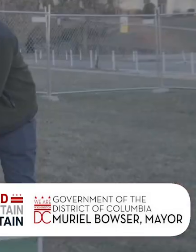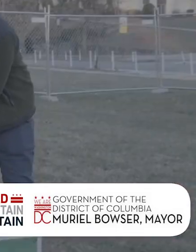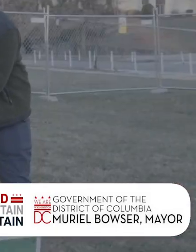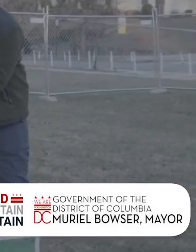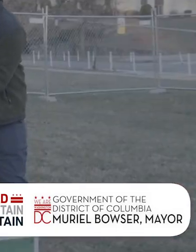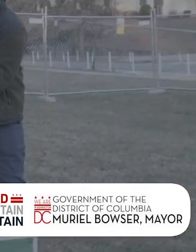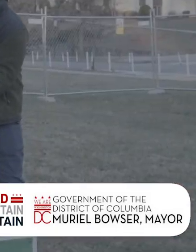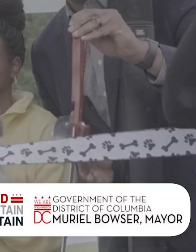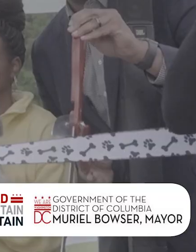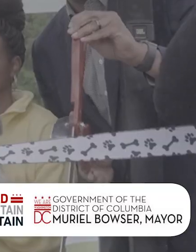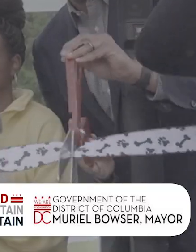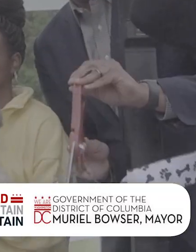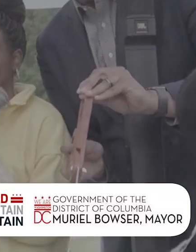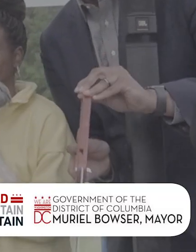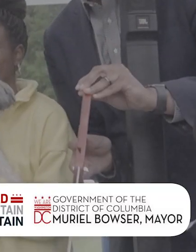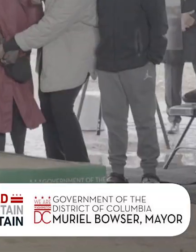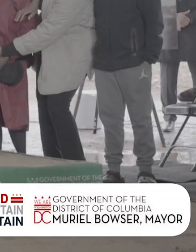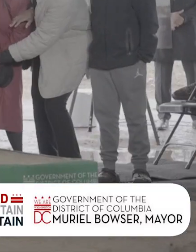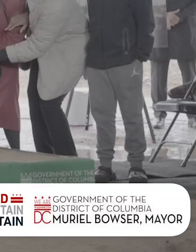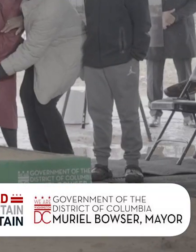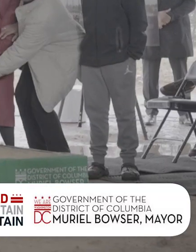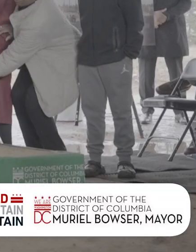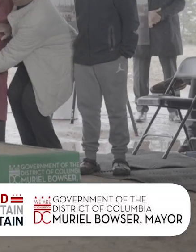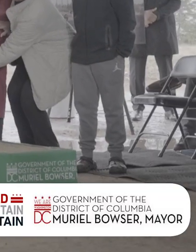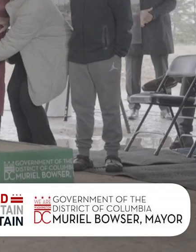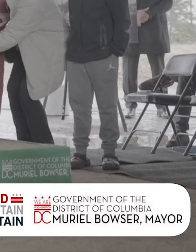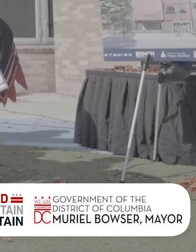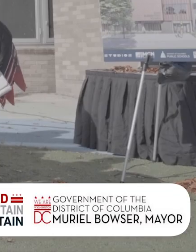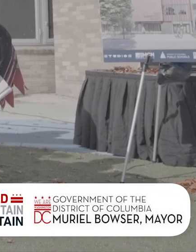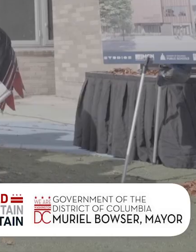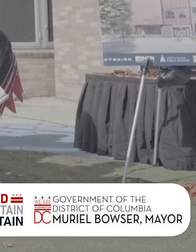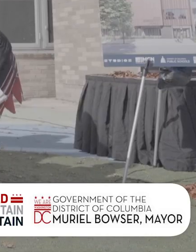Here at DGS, we build what matters.